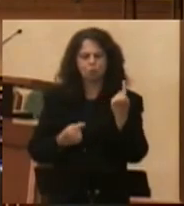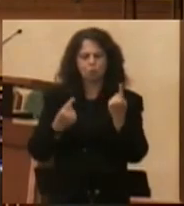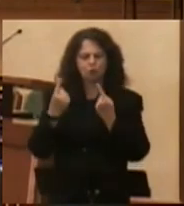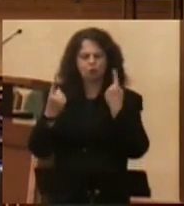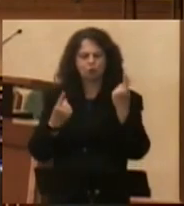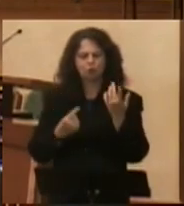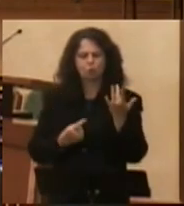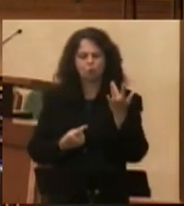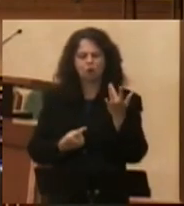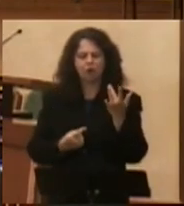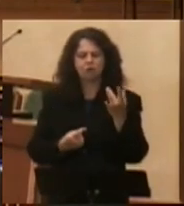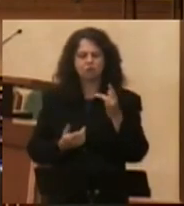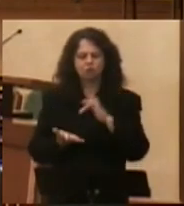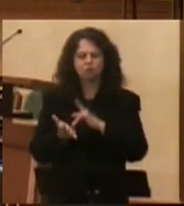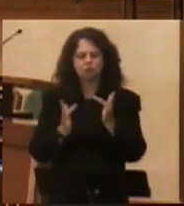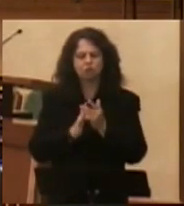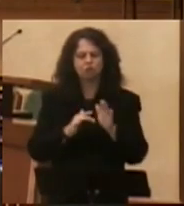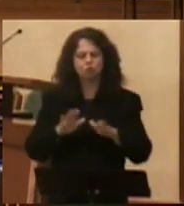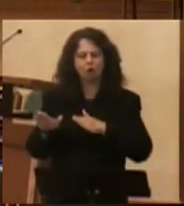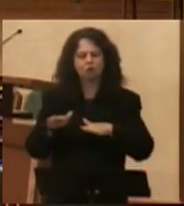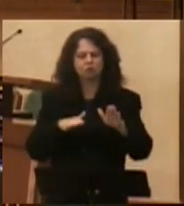walked. Now I know why.